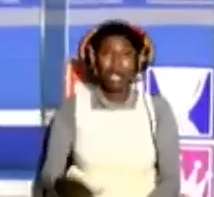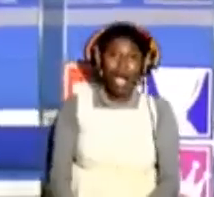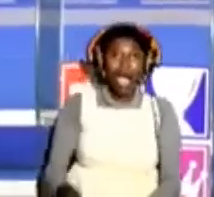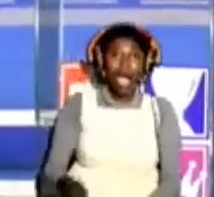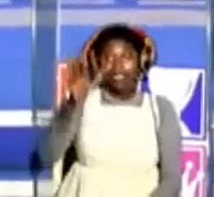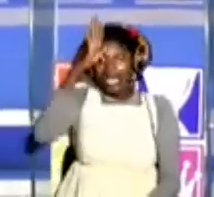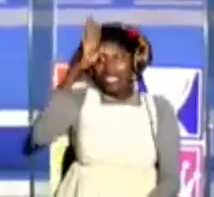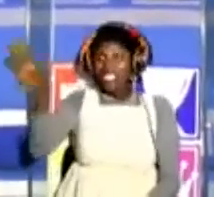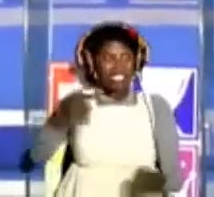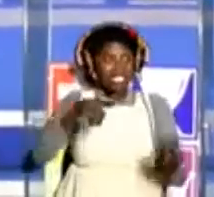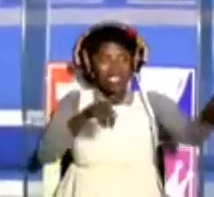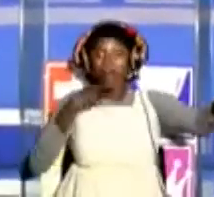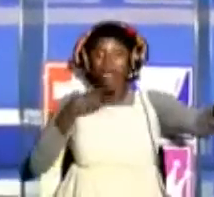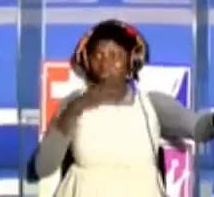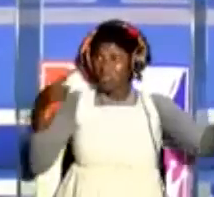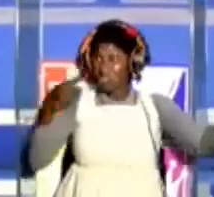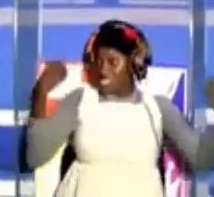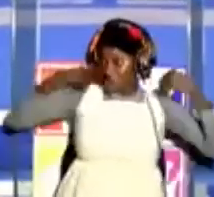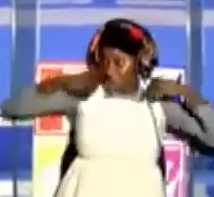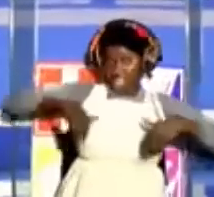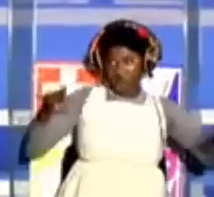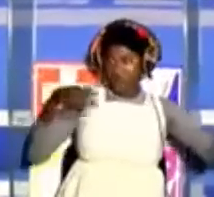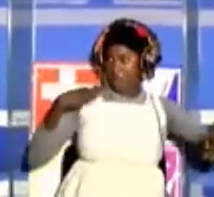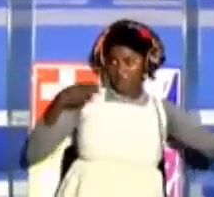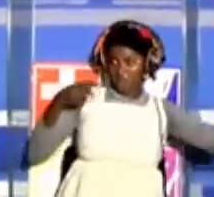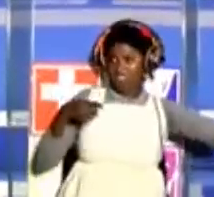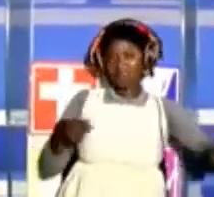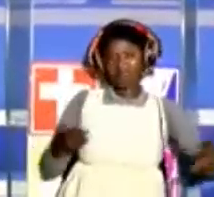is wearing your dress." Oh, he's a cute.